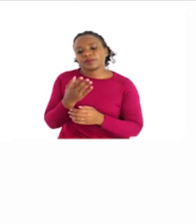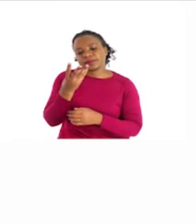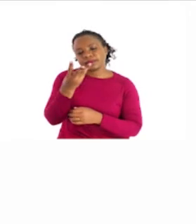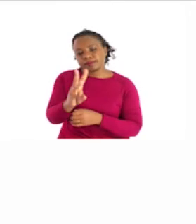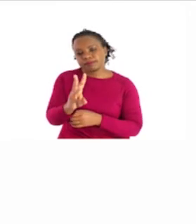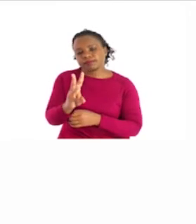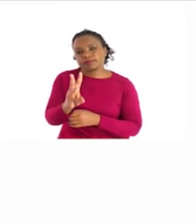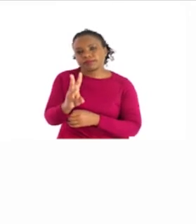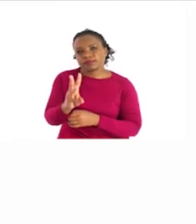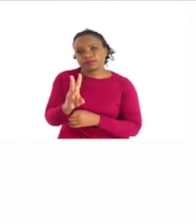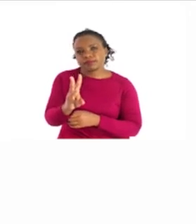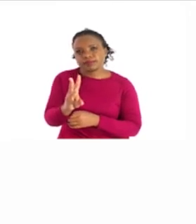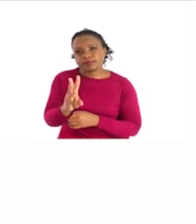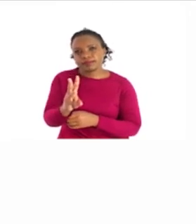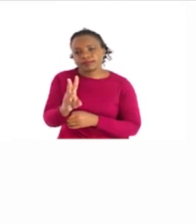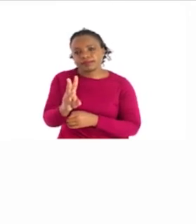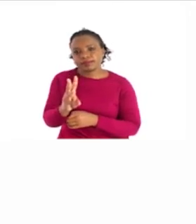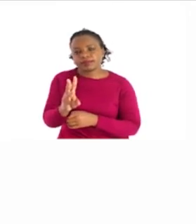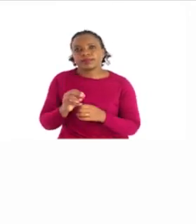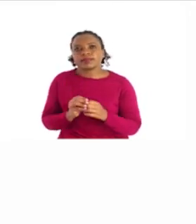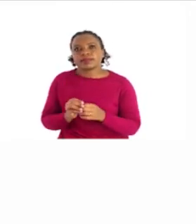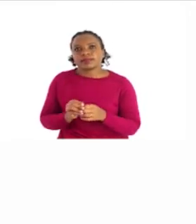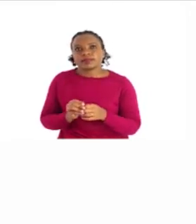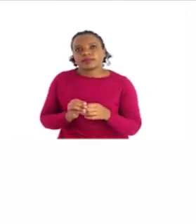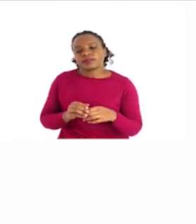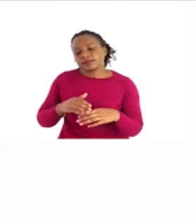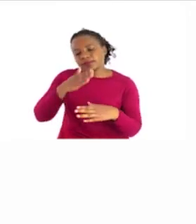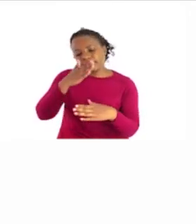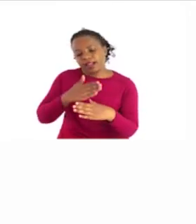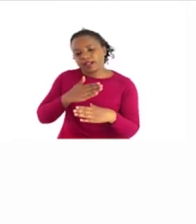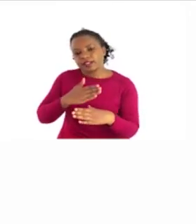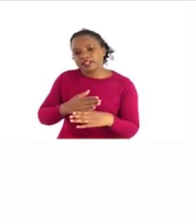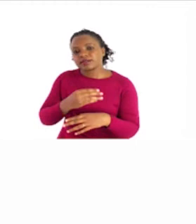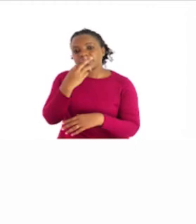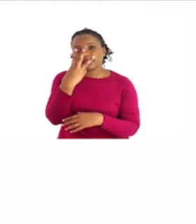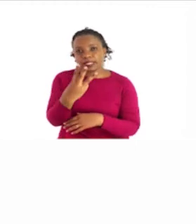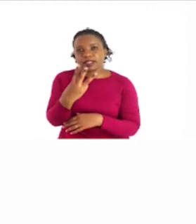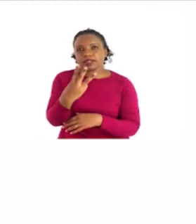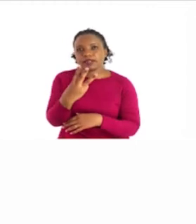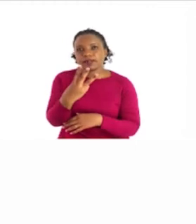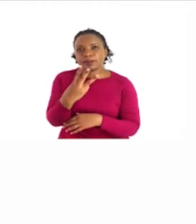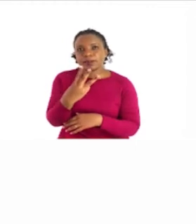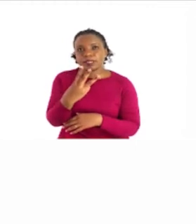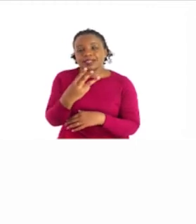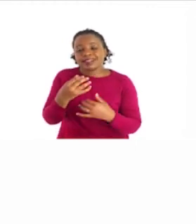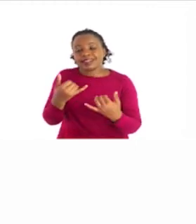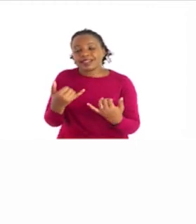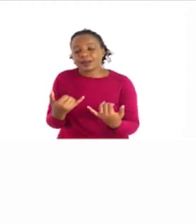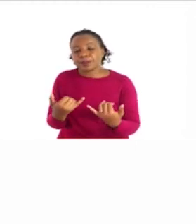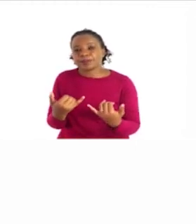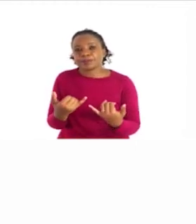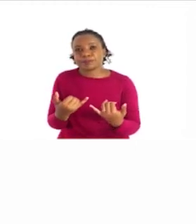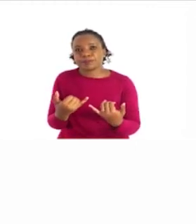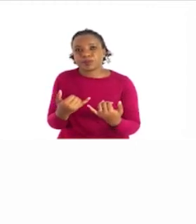6. On page 6, you are going to do activity 3. Now,